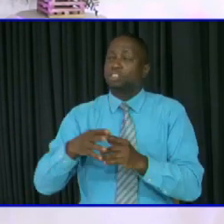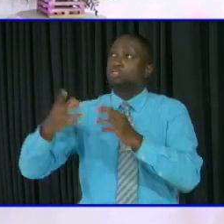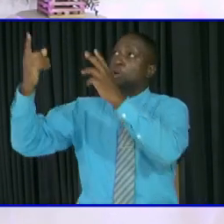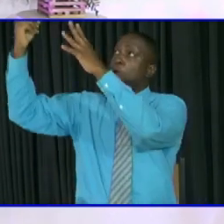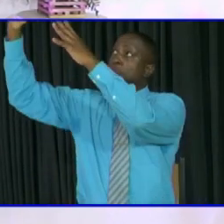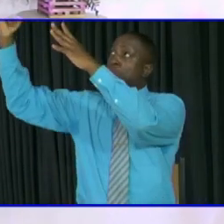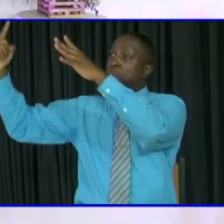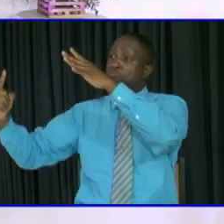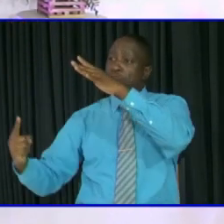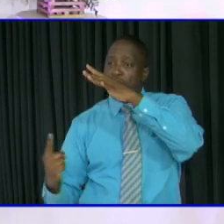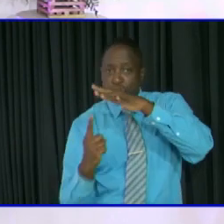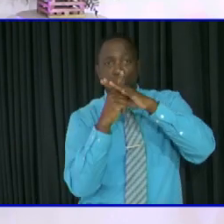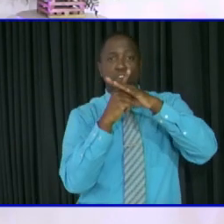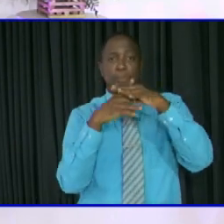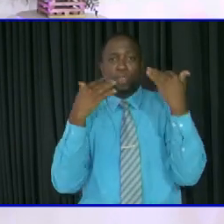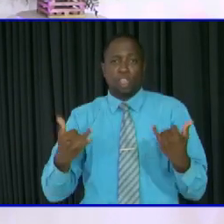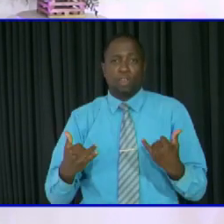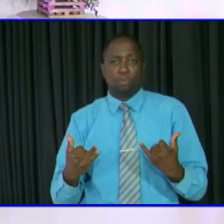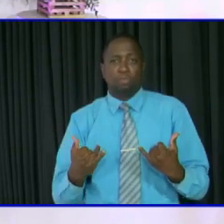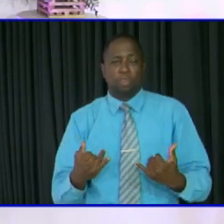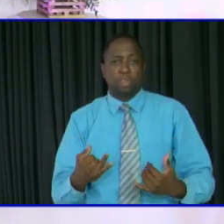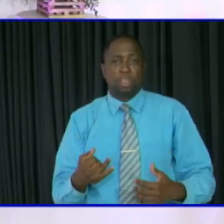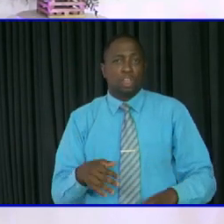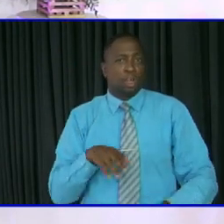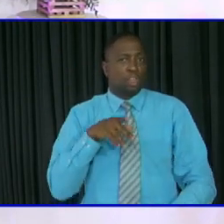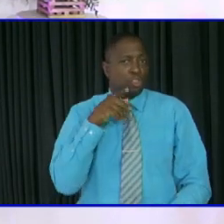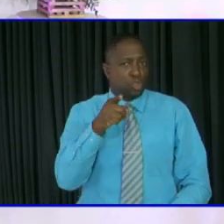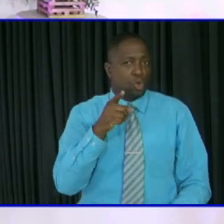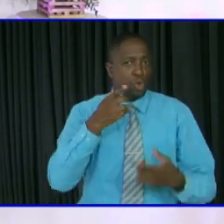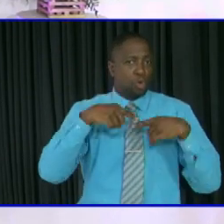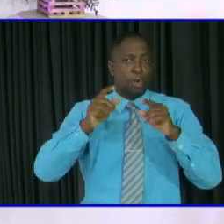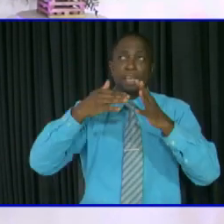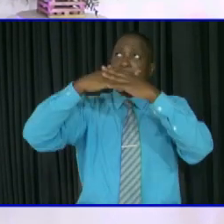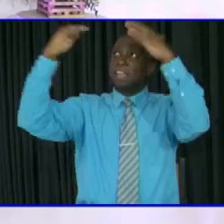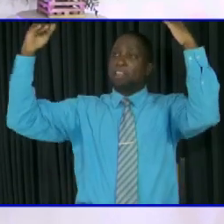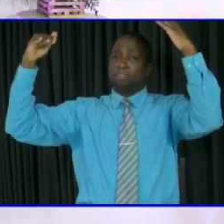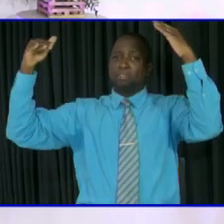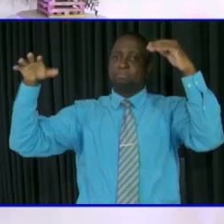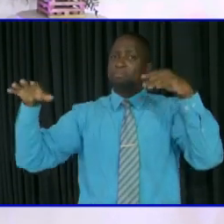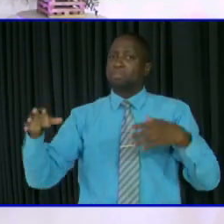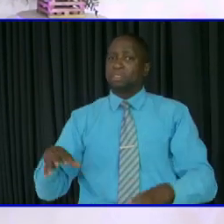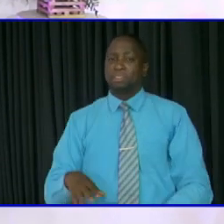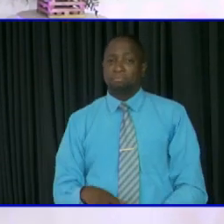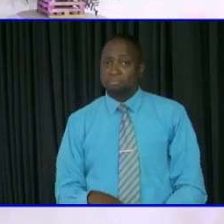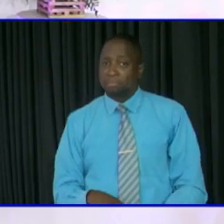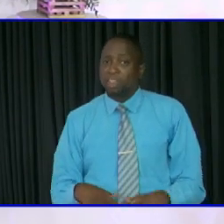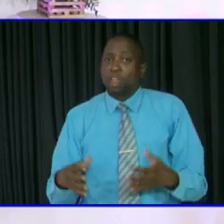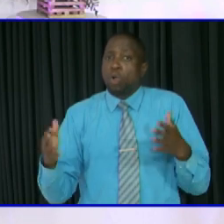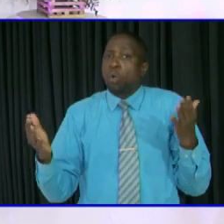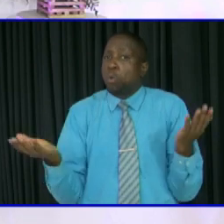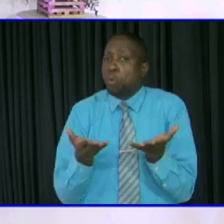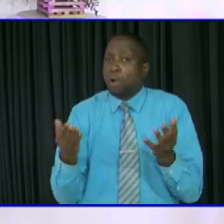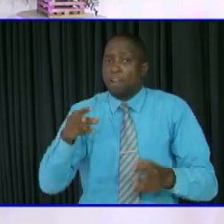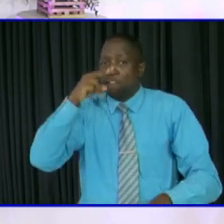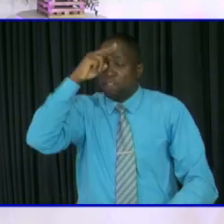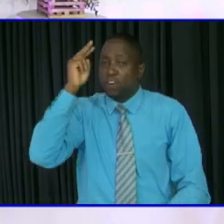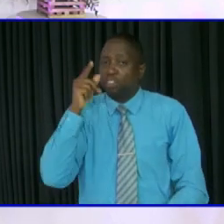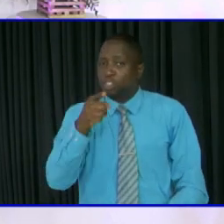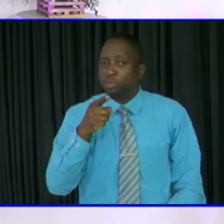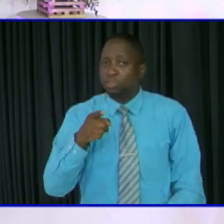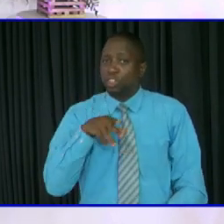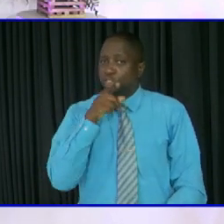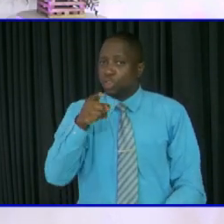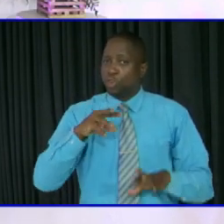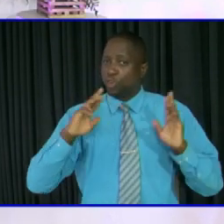come now, would you be shut in or would you be shut out? What kind of virgin are you? Are you